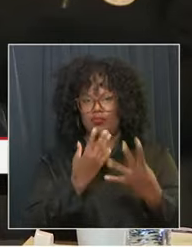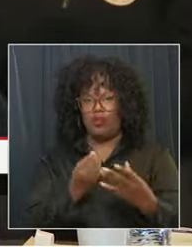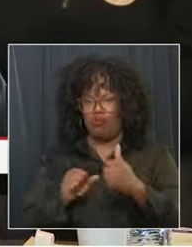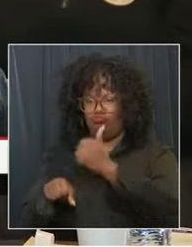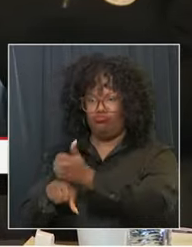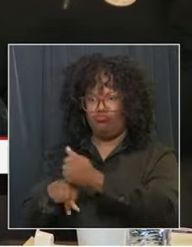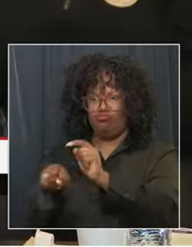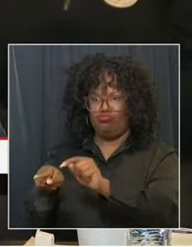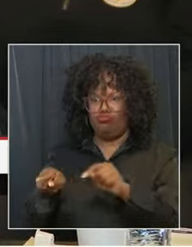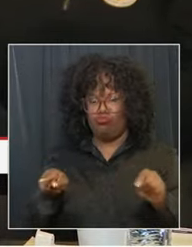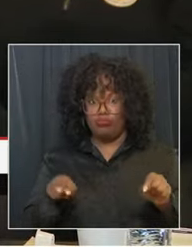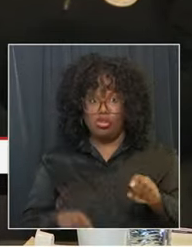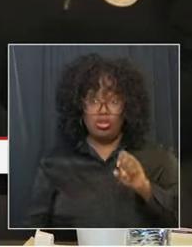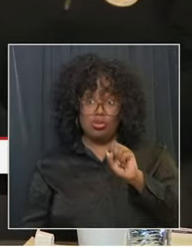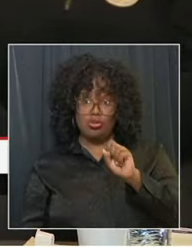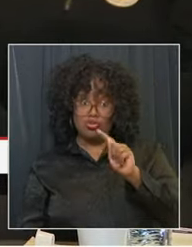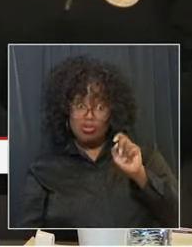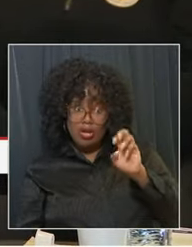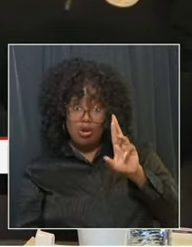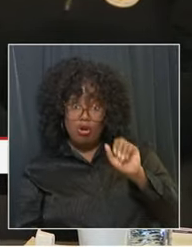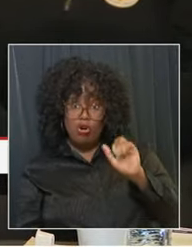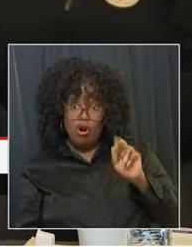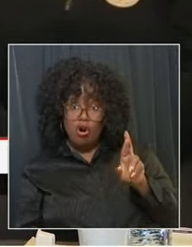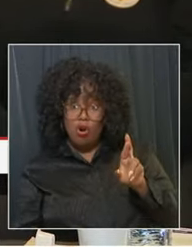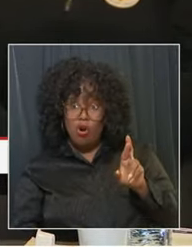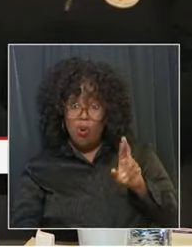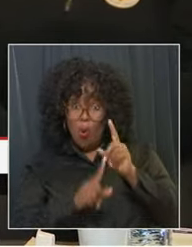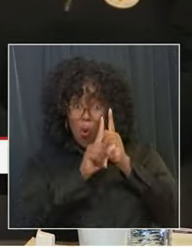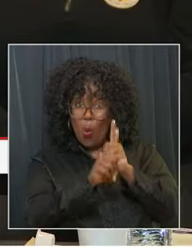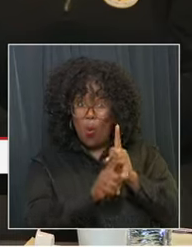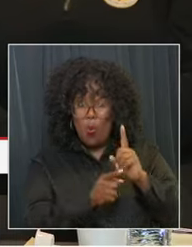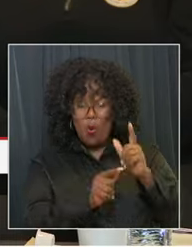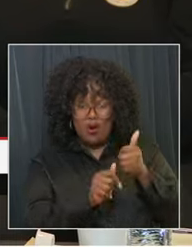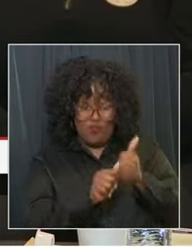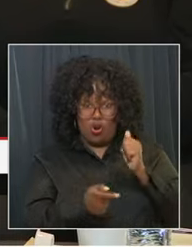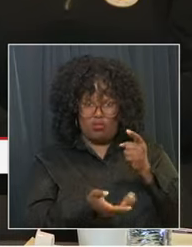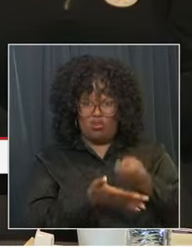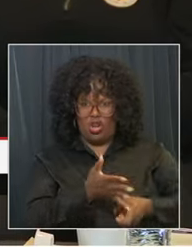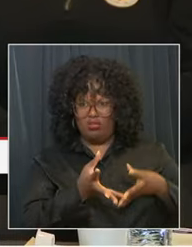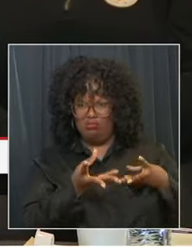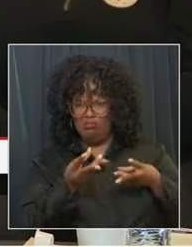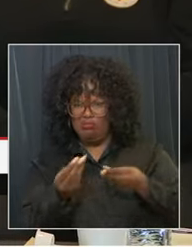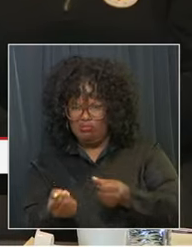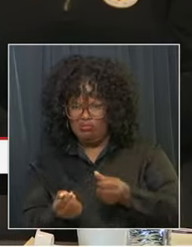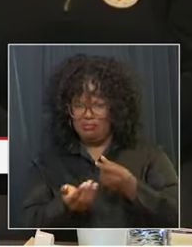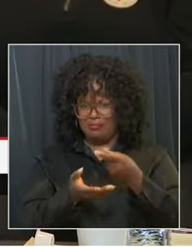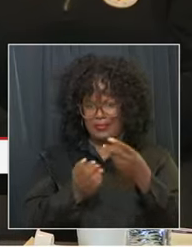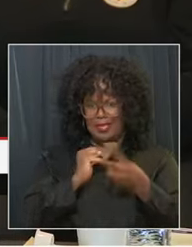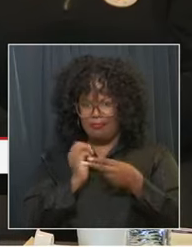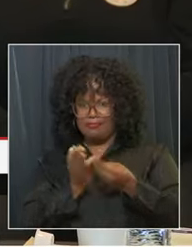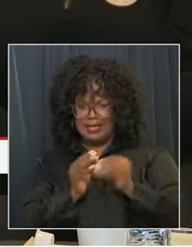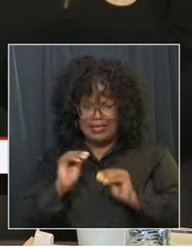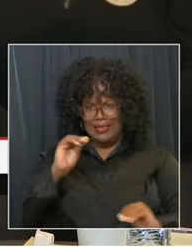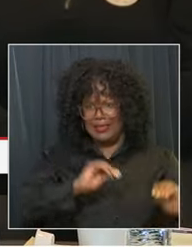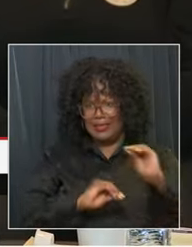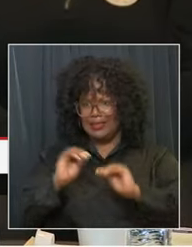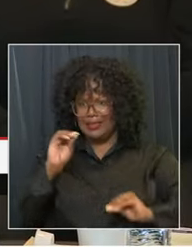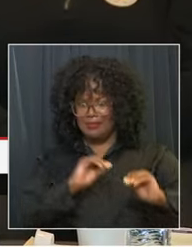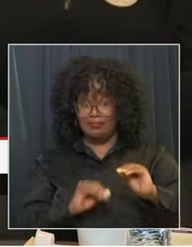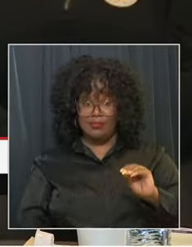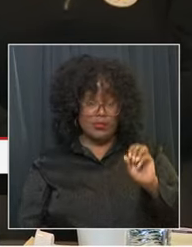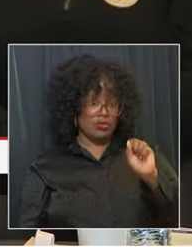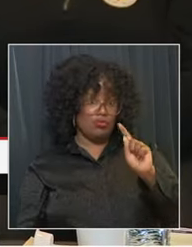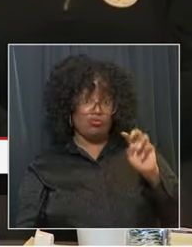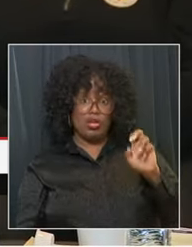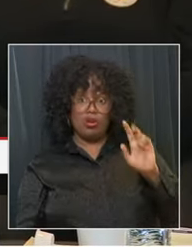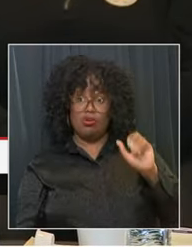avoidance is this inflation that I talked about. So we looked at the cost of, we have to replace the streetcars, they're old enough. We have to